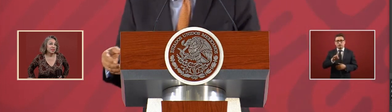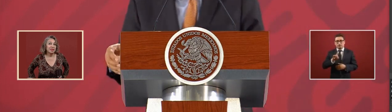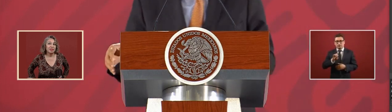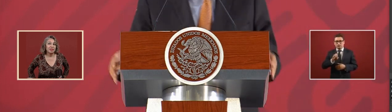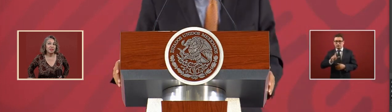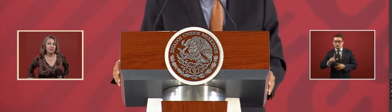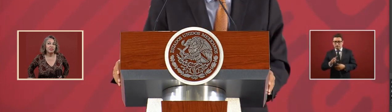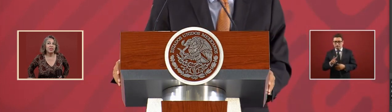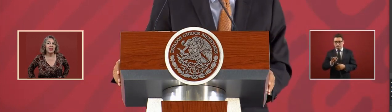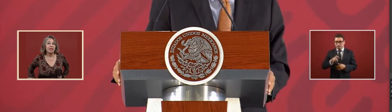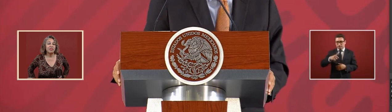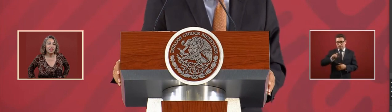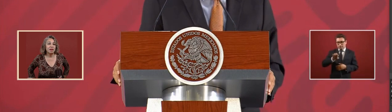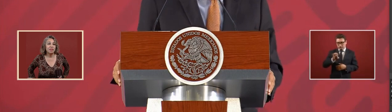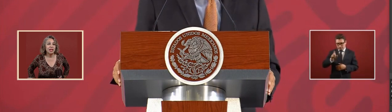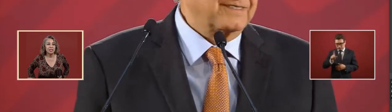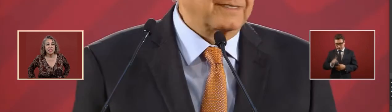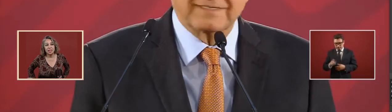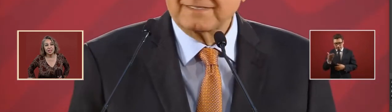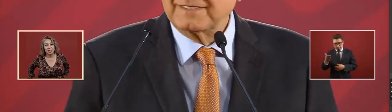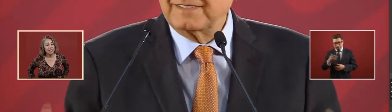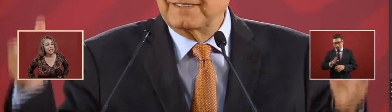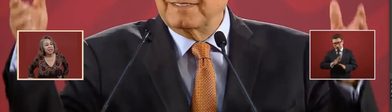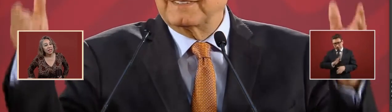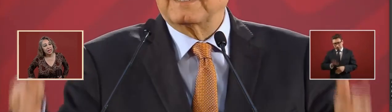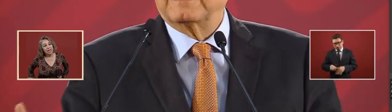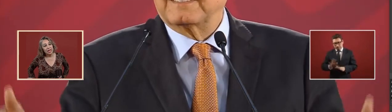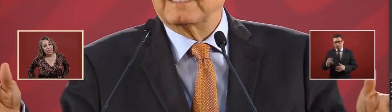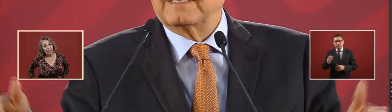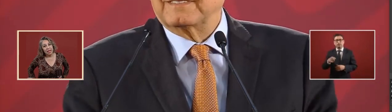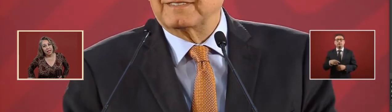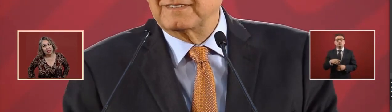Fidel Velázquez. Fidel Velázquez. Y